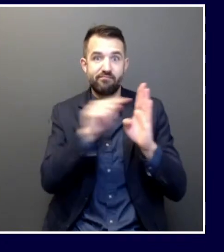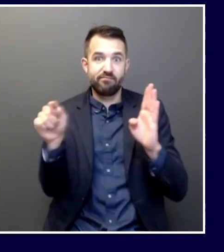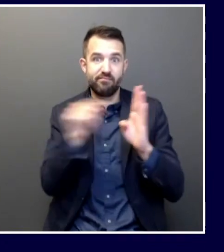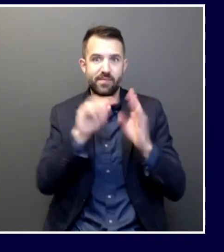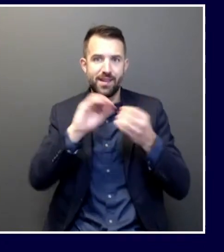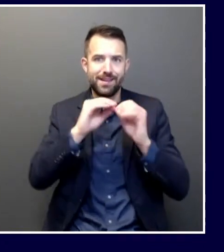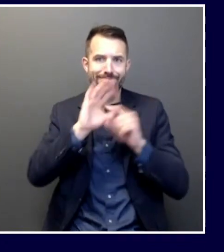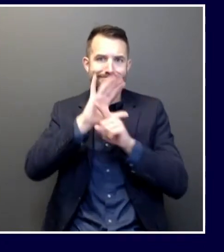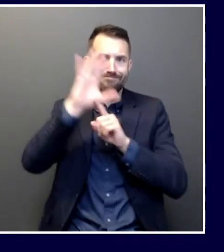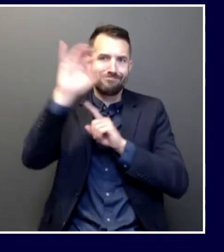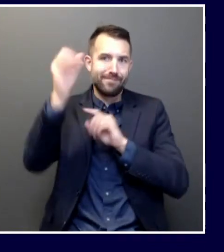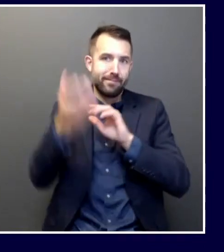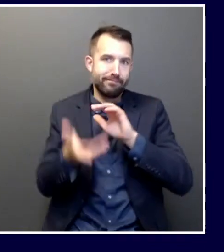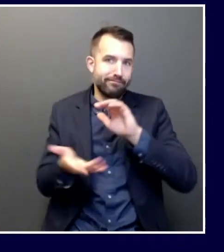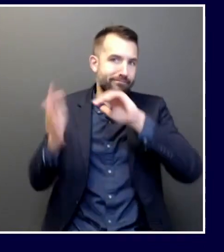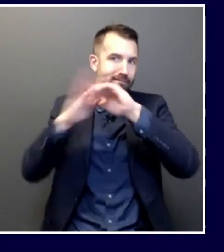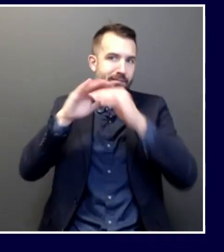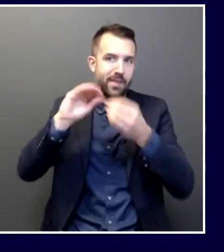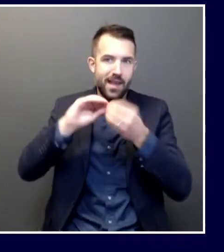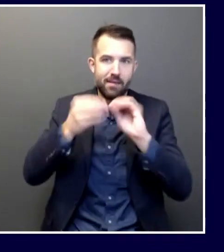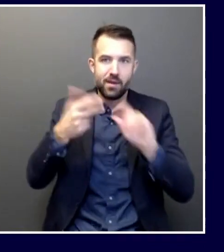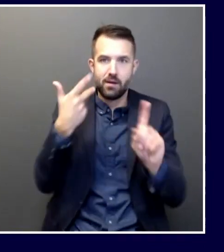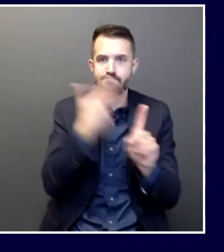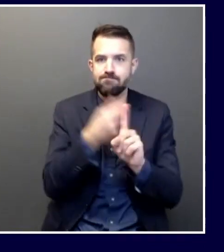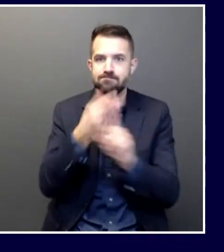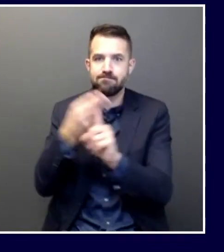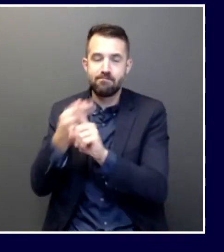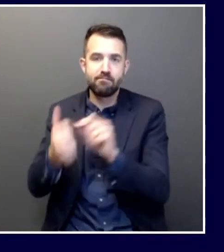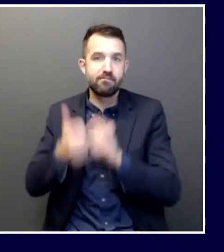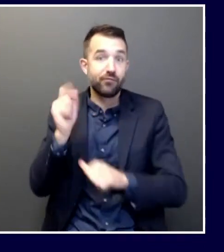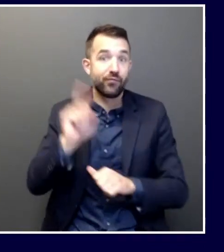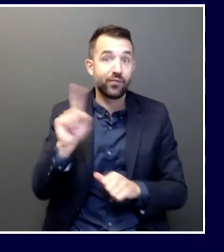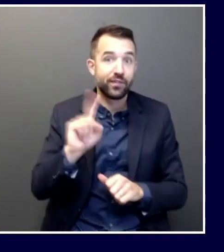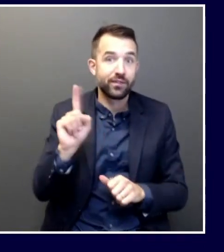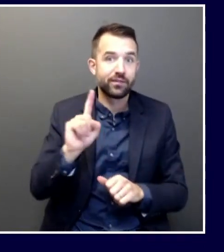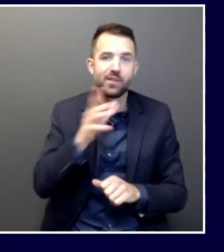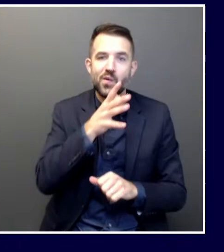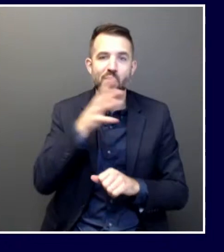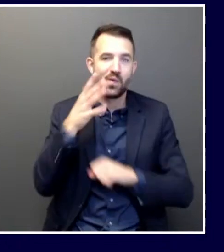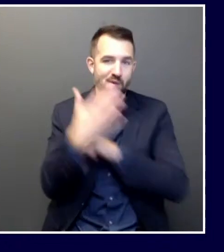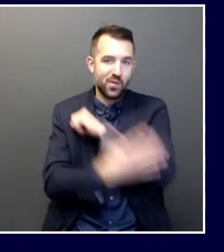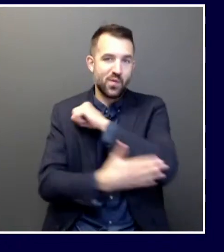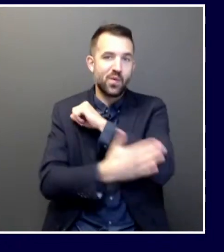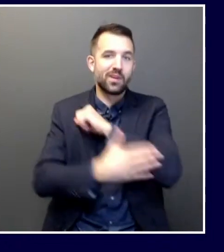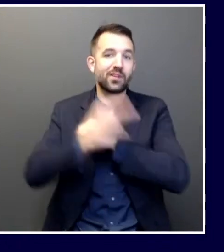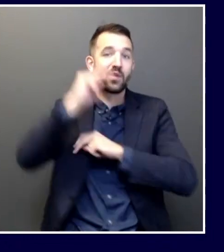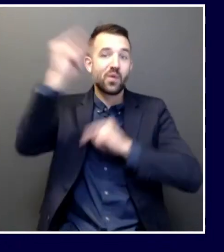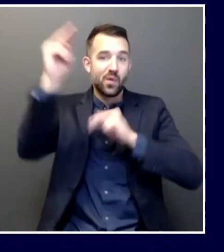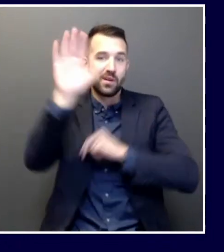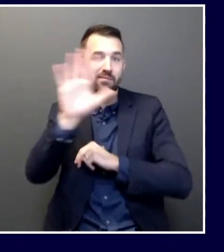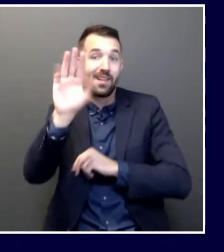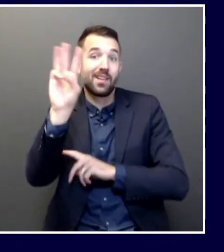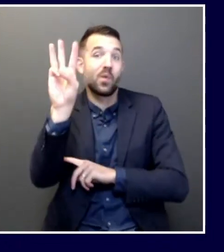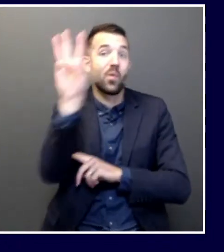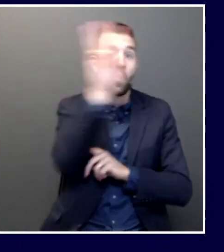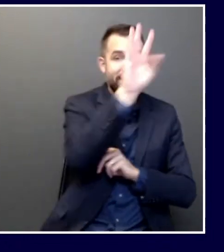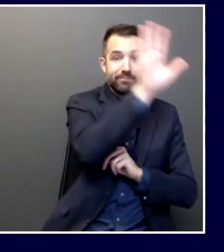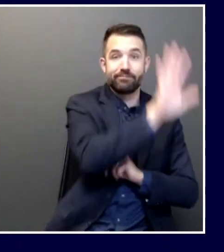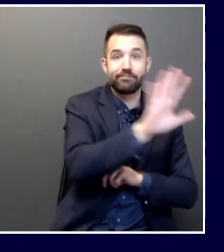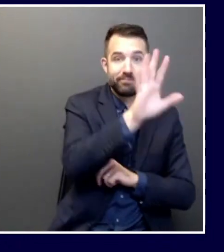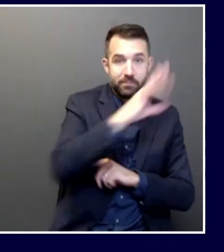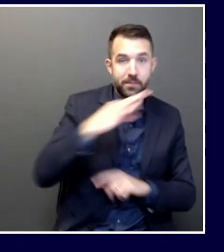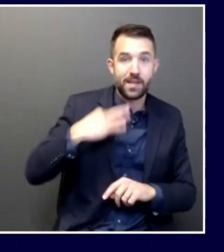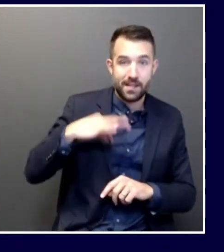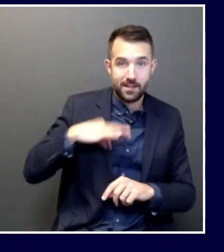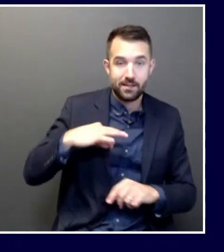particularly in rural counties. Again, a good sign. Let's focus on those who are in their teens and 20s. For